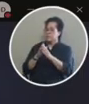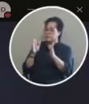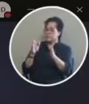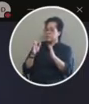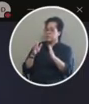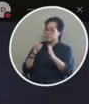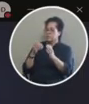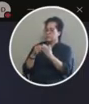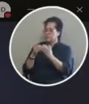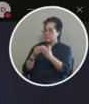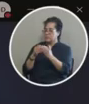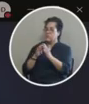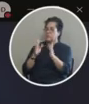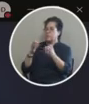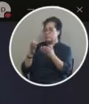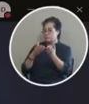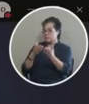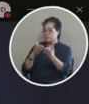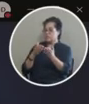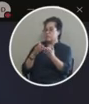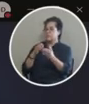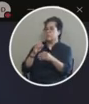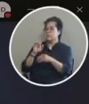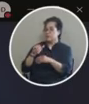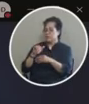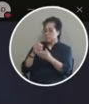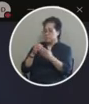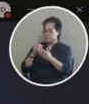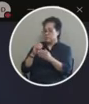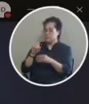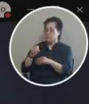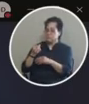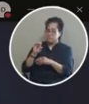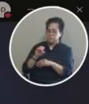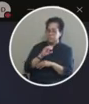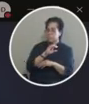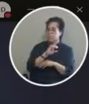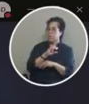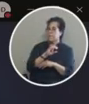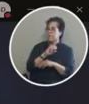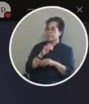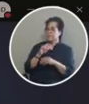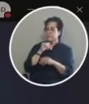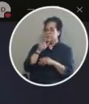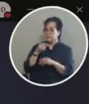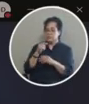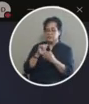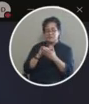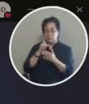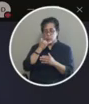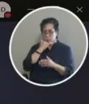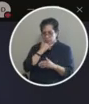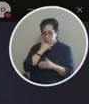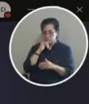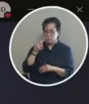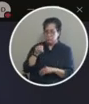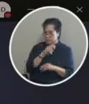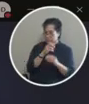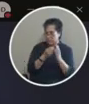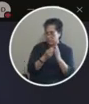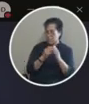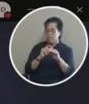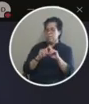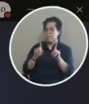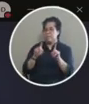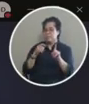cutting general services, essential services to make way for this expenditure, it's not just wrong. I